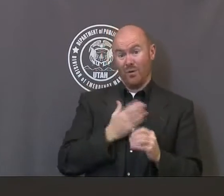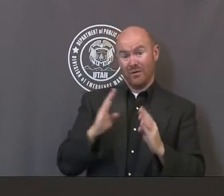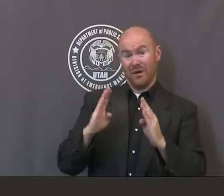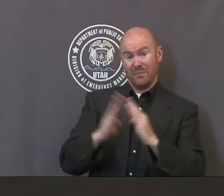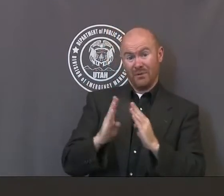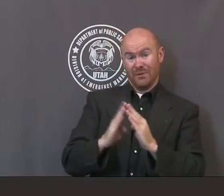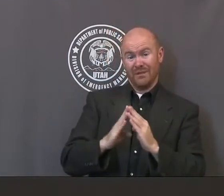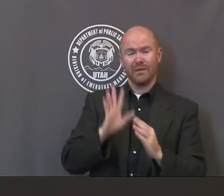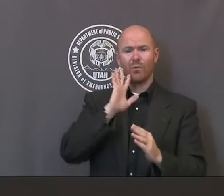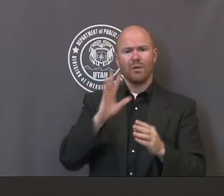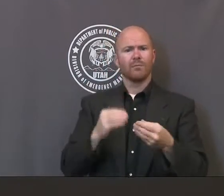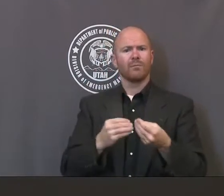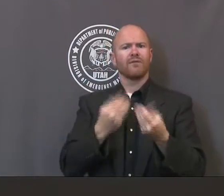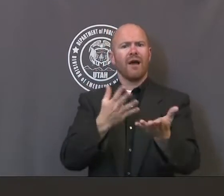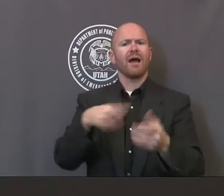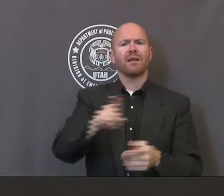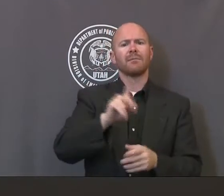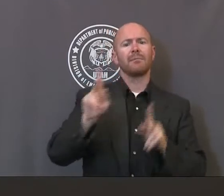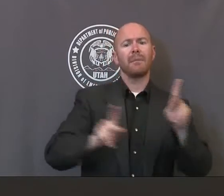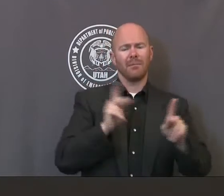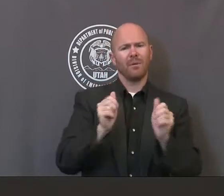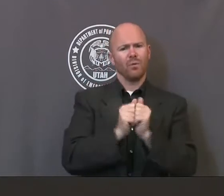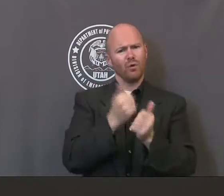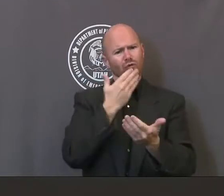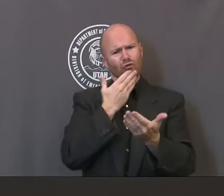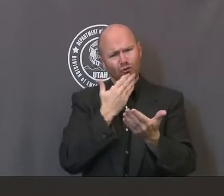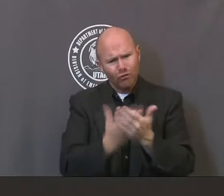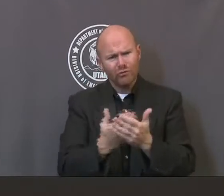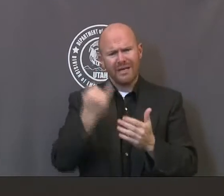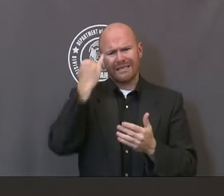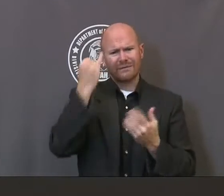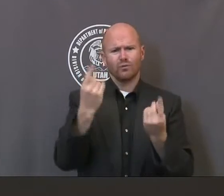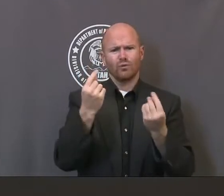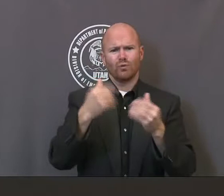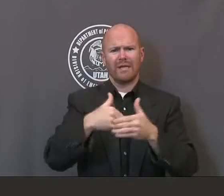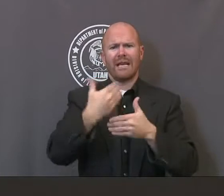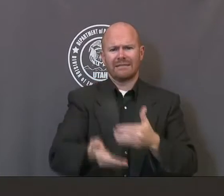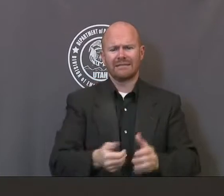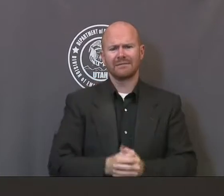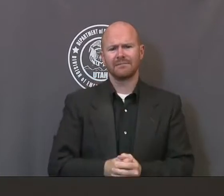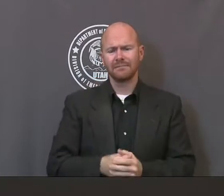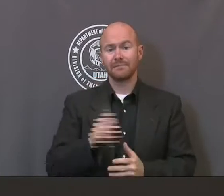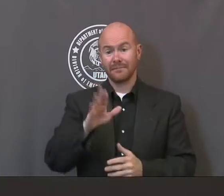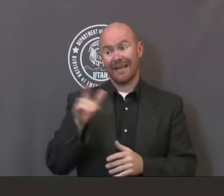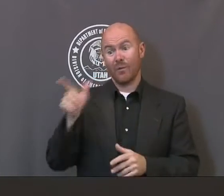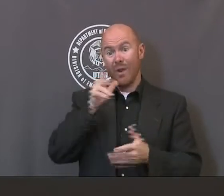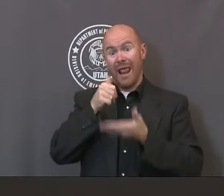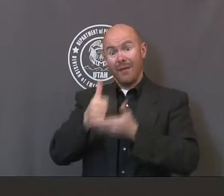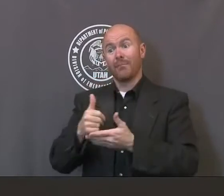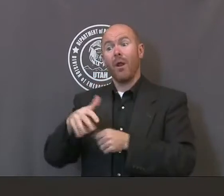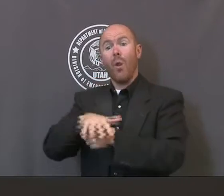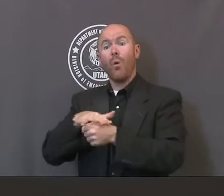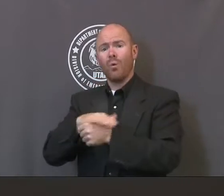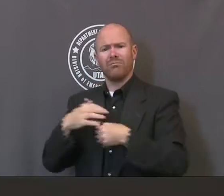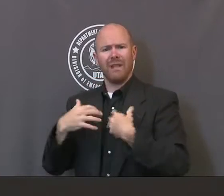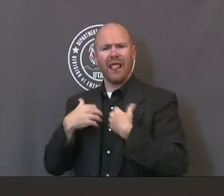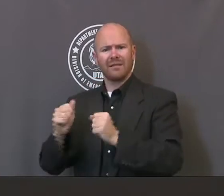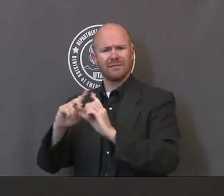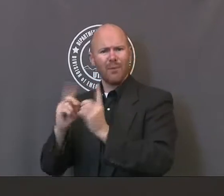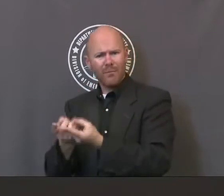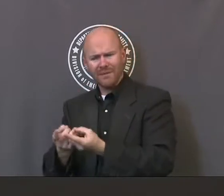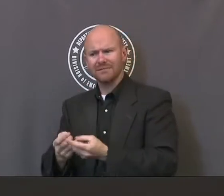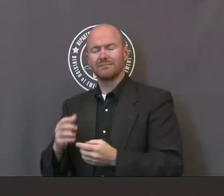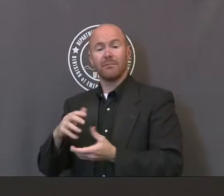provides Utahns with concrete actions to help stem that spread. It empowers our local health authorities and local elected leaders to make